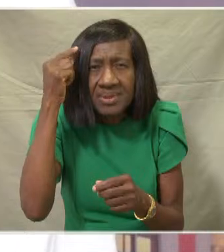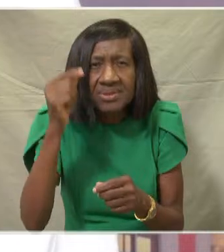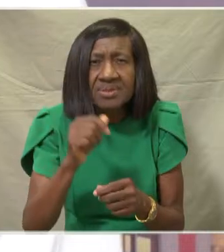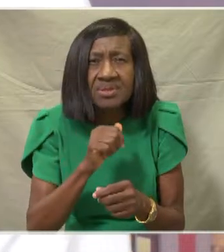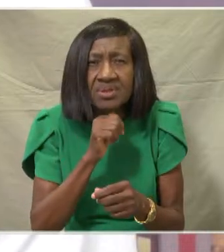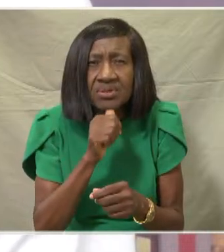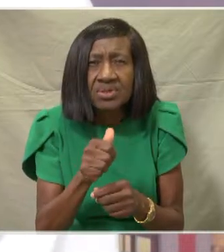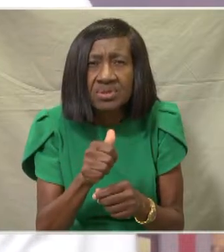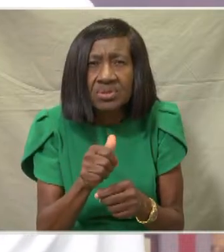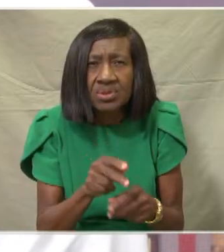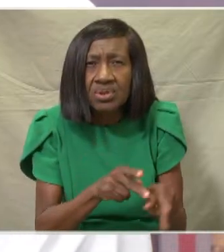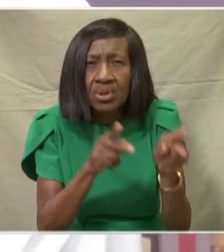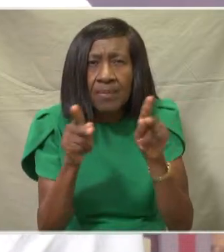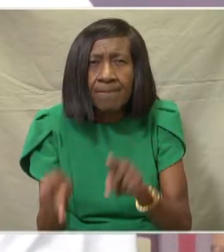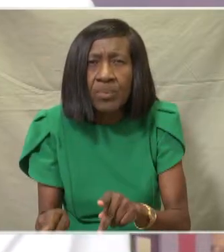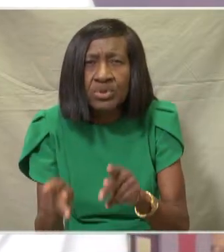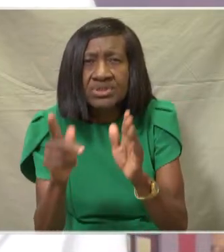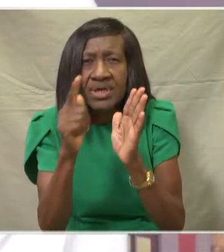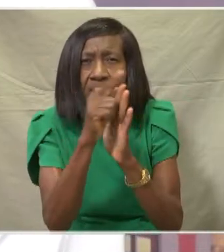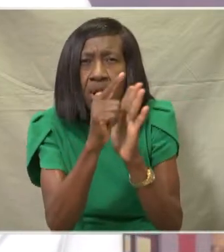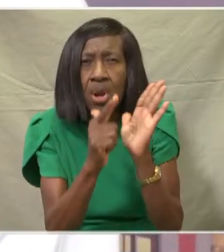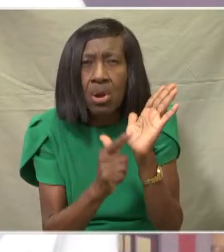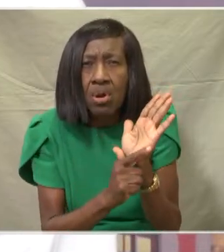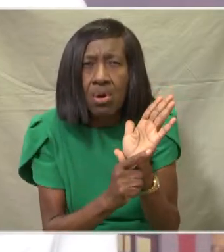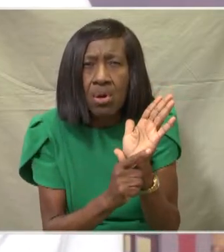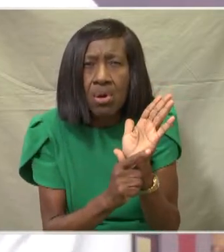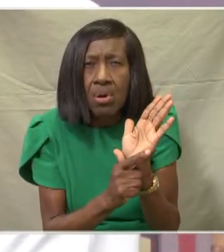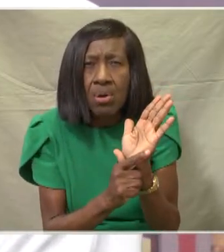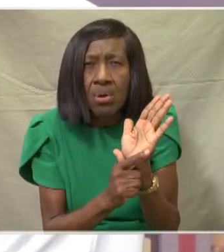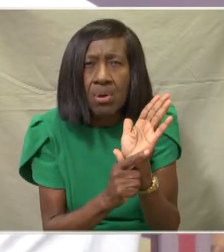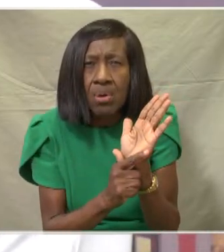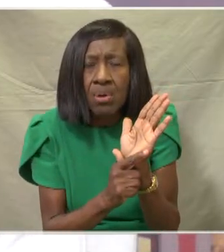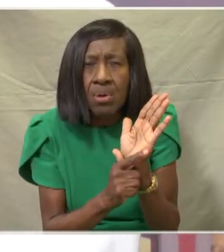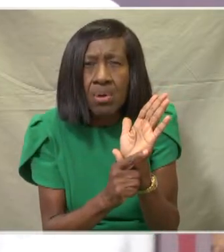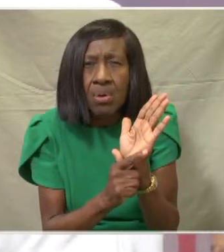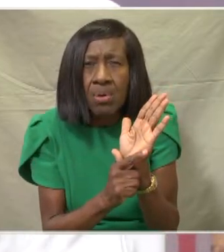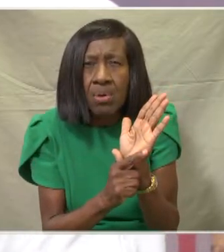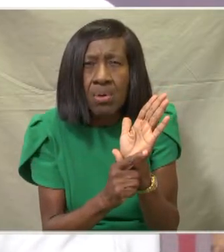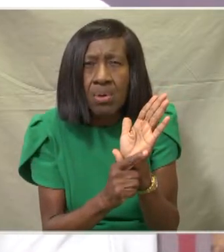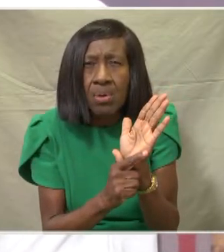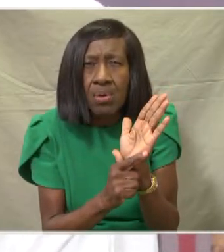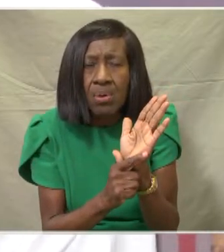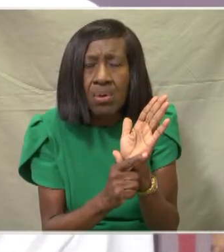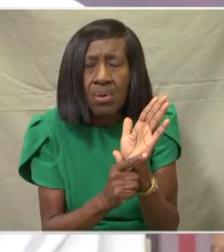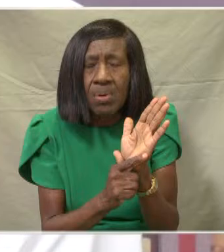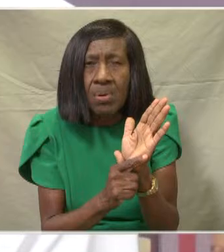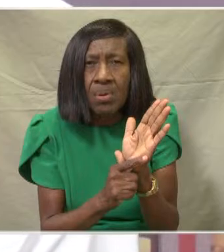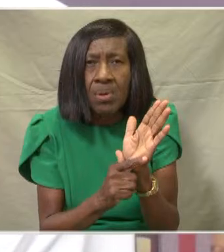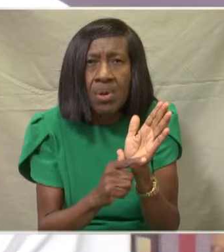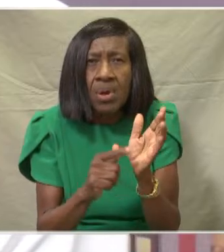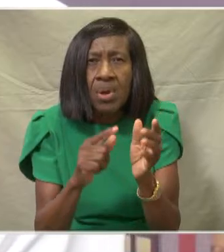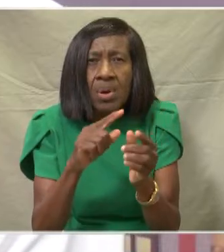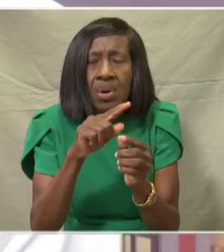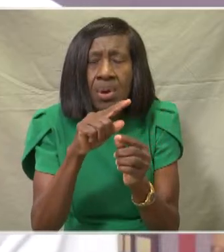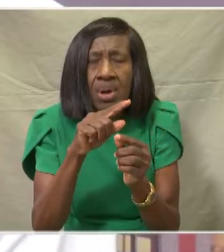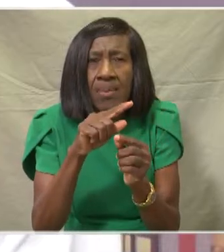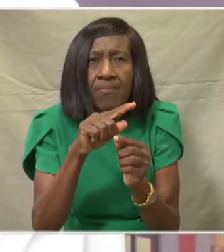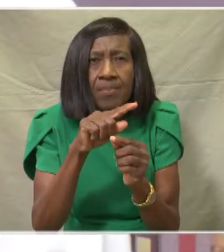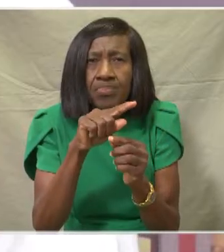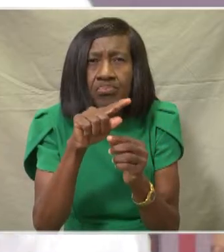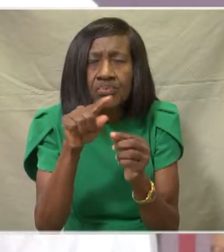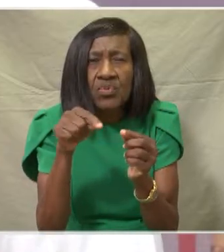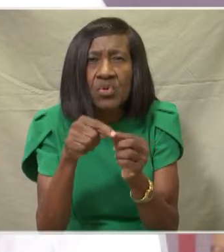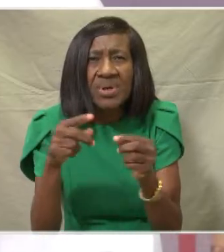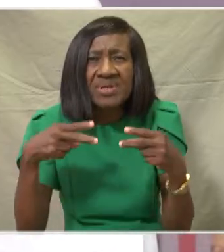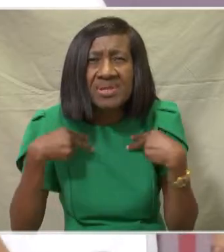enact any legislation. Once we'd established referendums in the Constitution, we never actually got the legislation